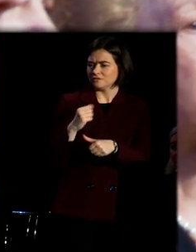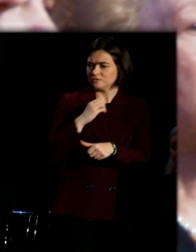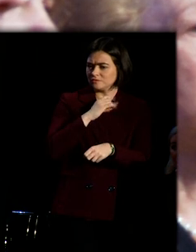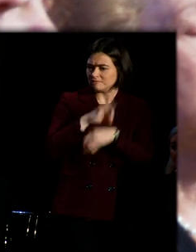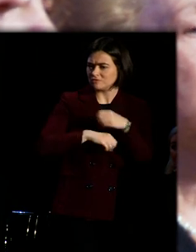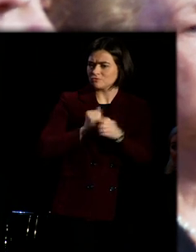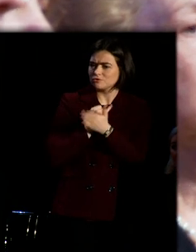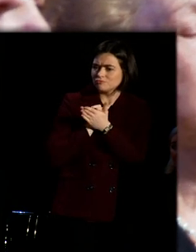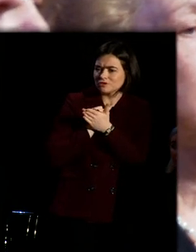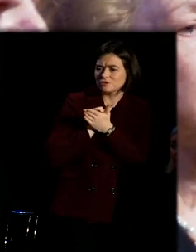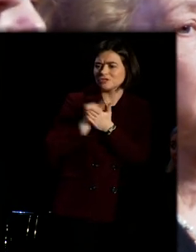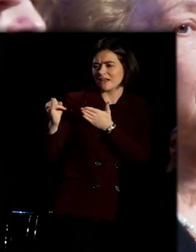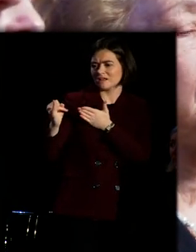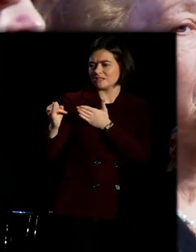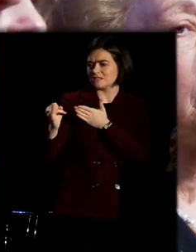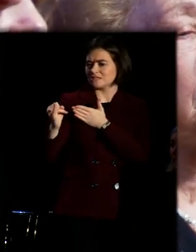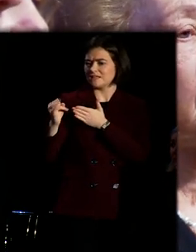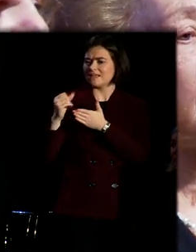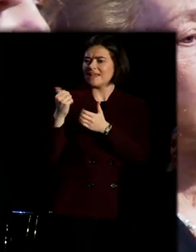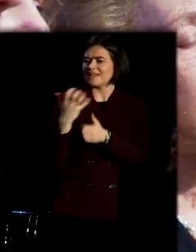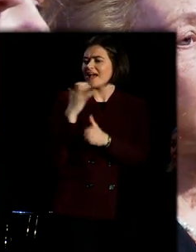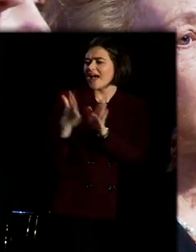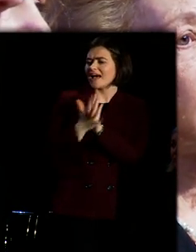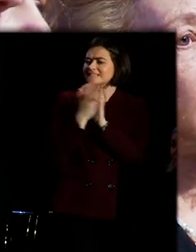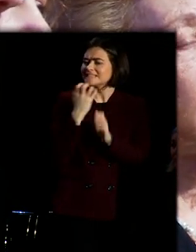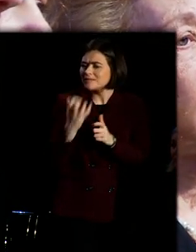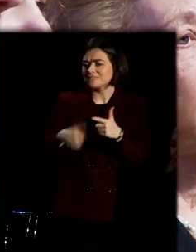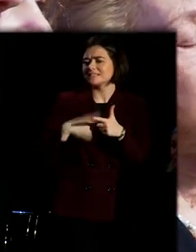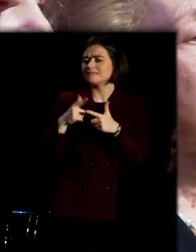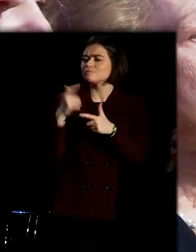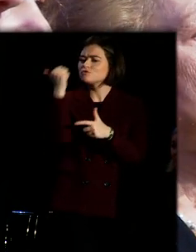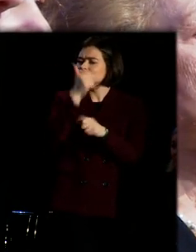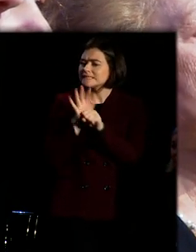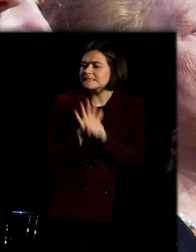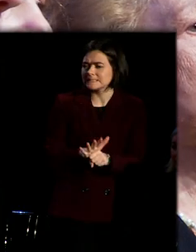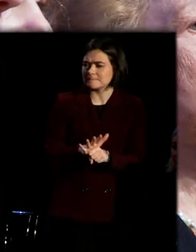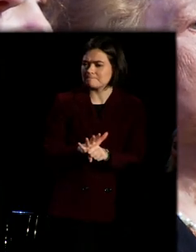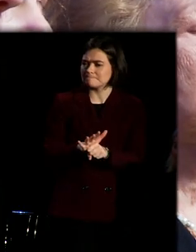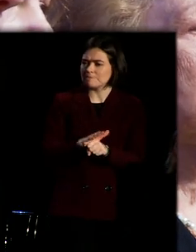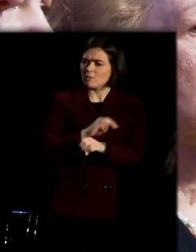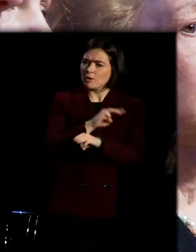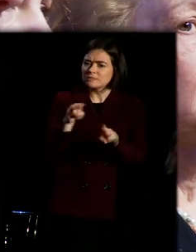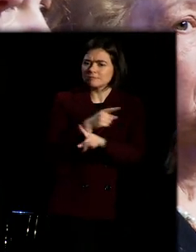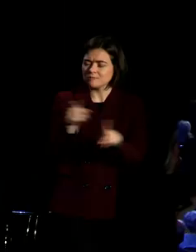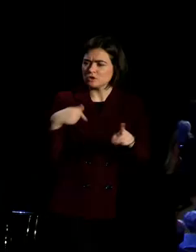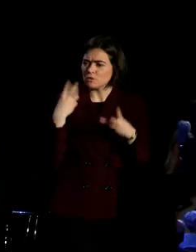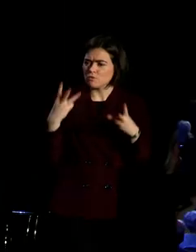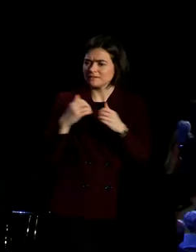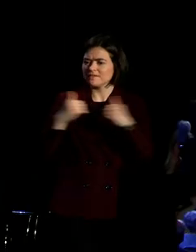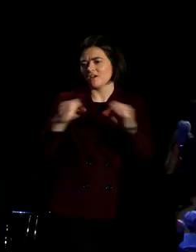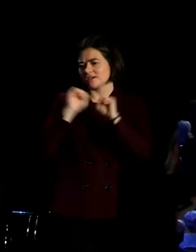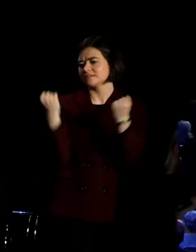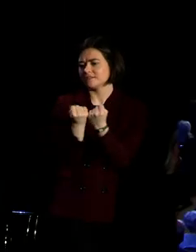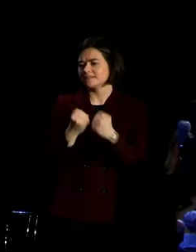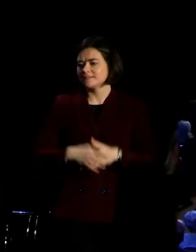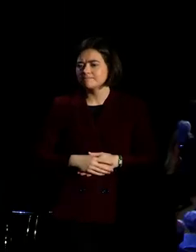intolerance, anti-Semitism, racism, on those people who seek to divide us. We acknowledge the